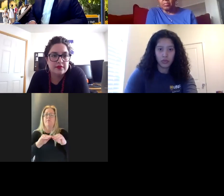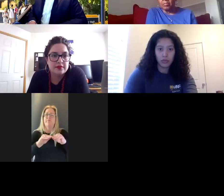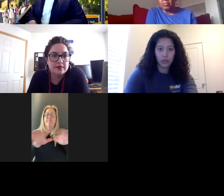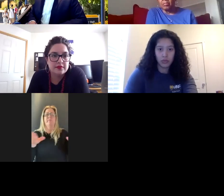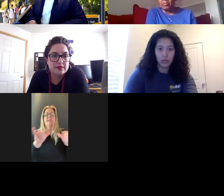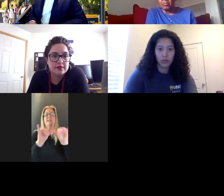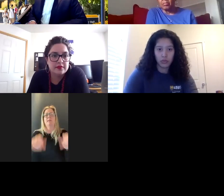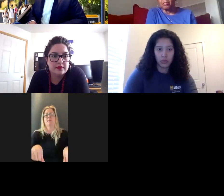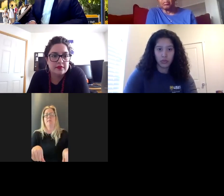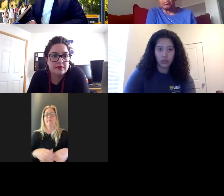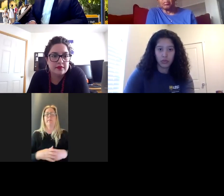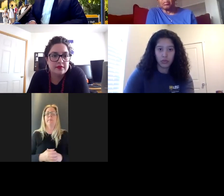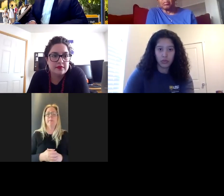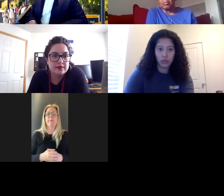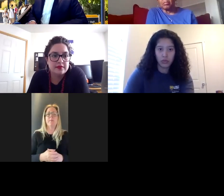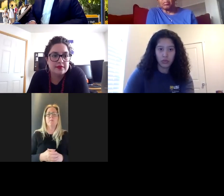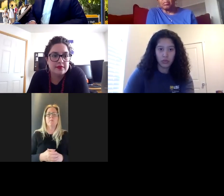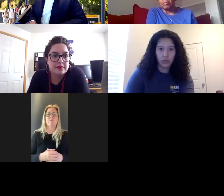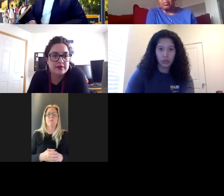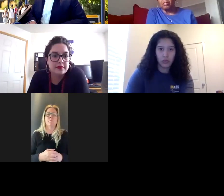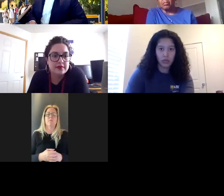Absolutely.